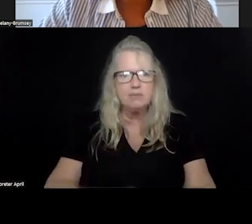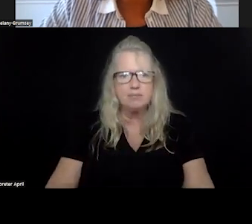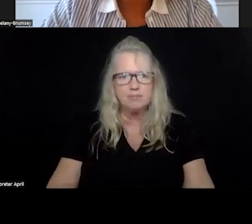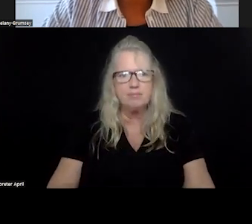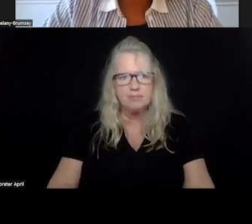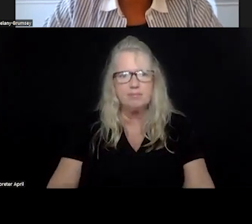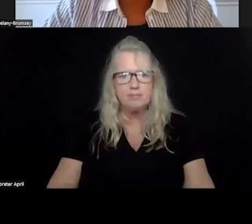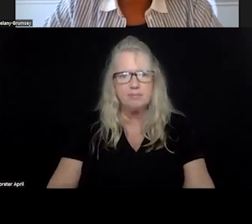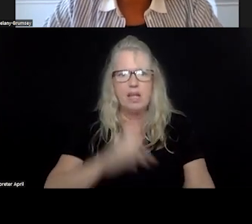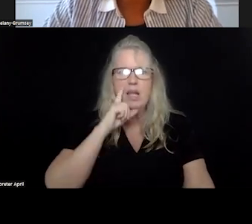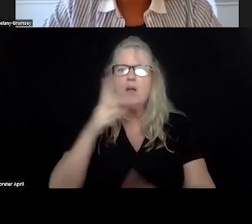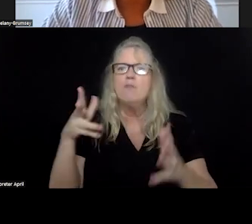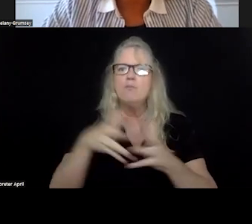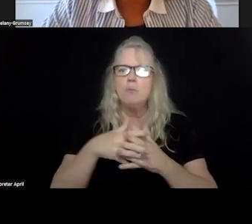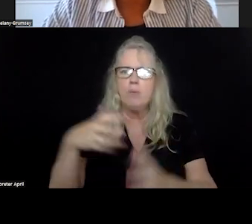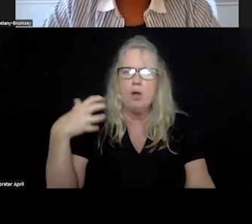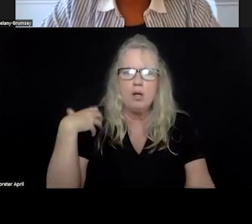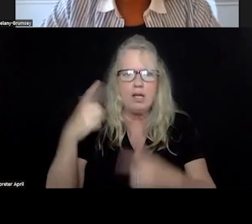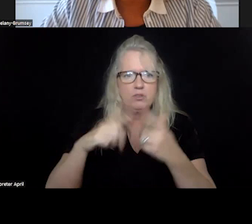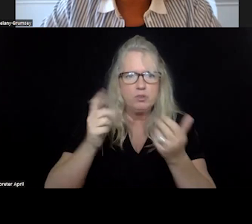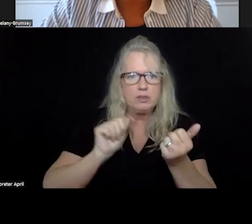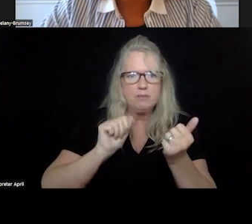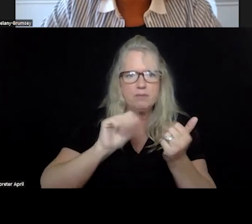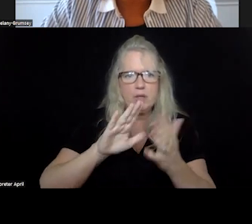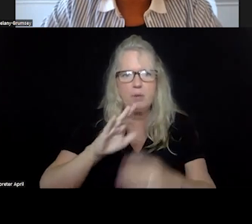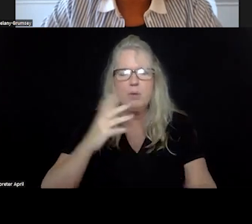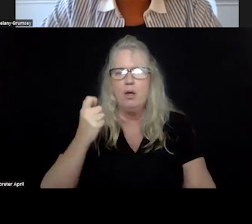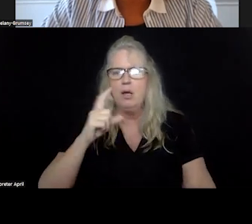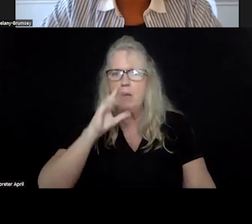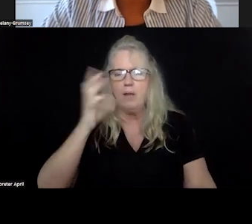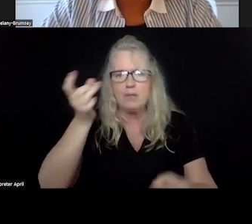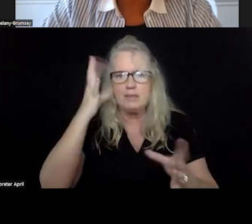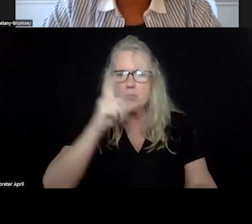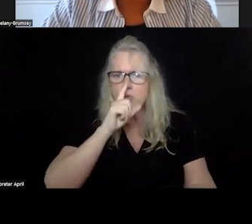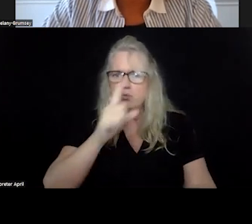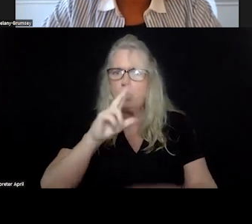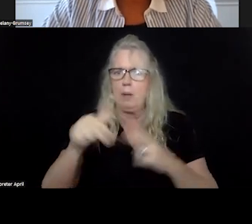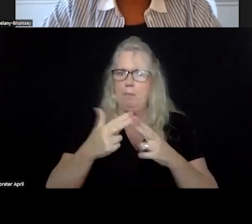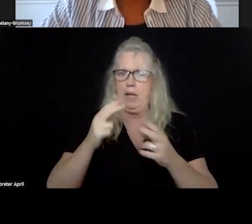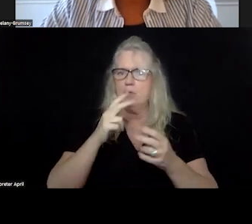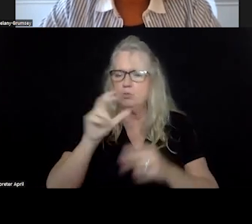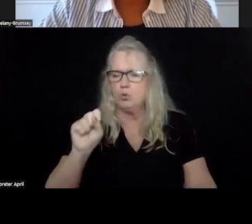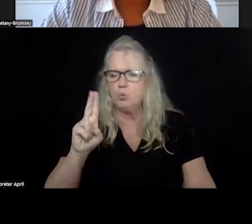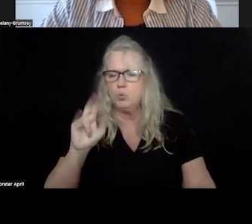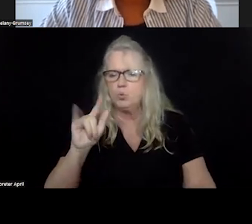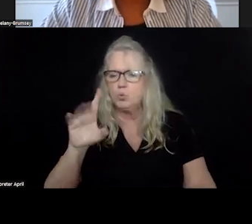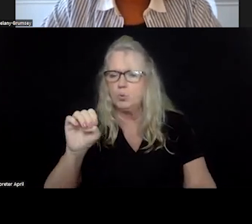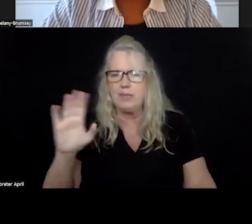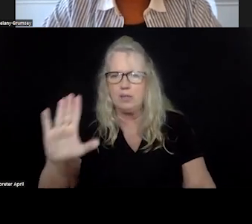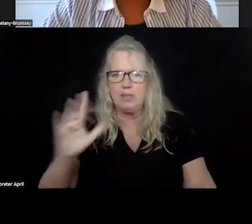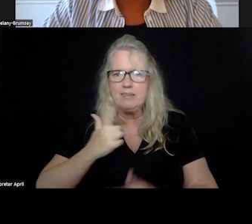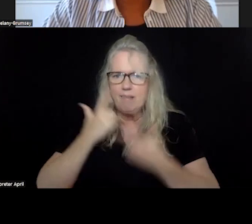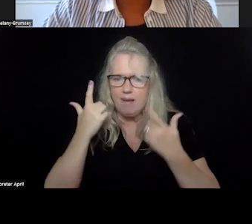the son, a football coach confronts the terrible truth, talking about the impact of the suicide on his life.